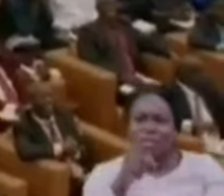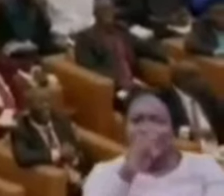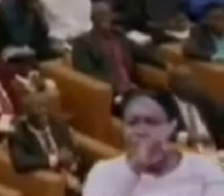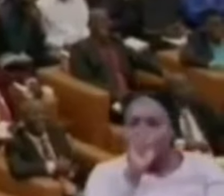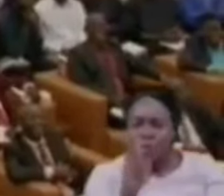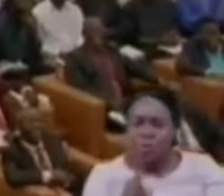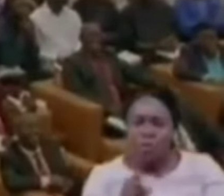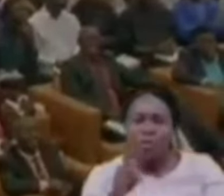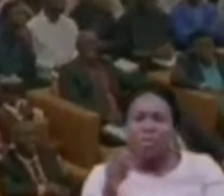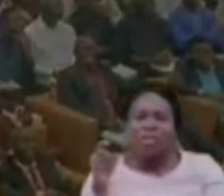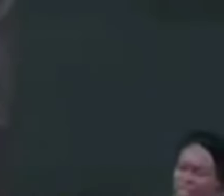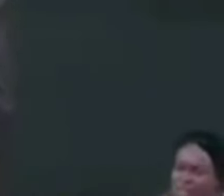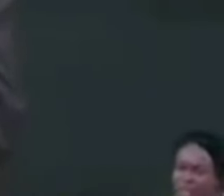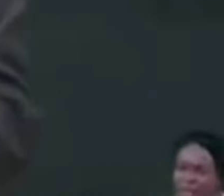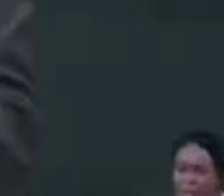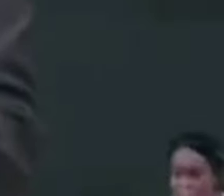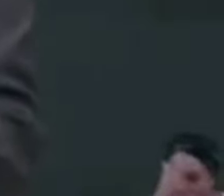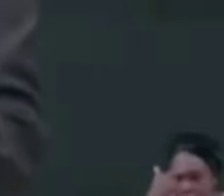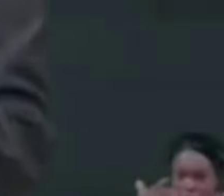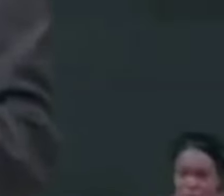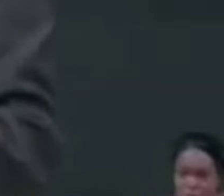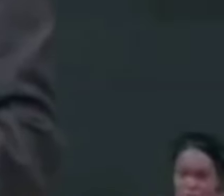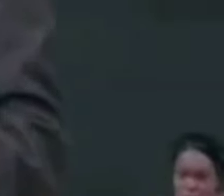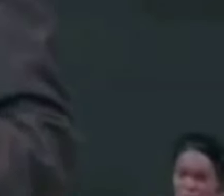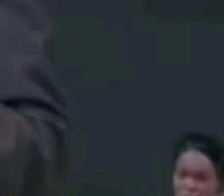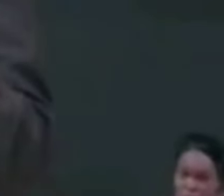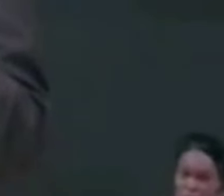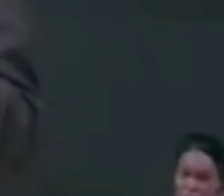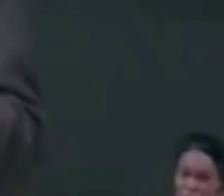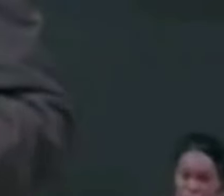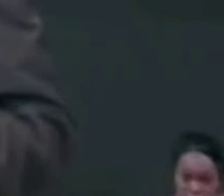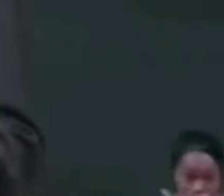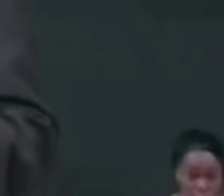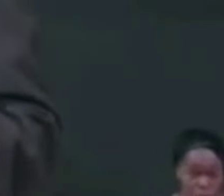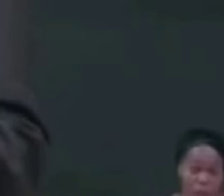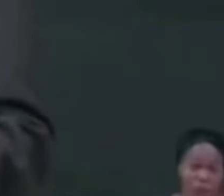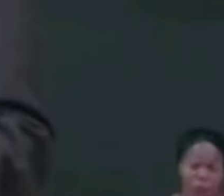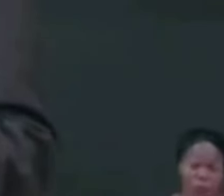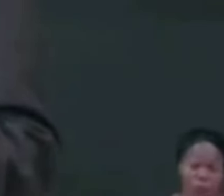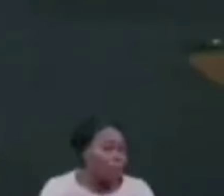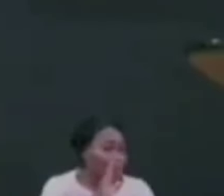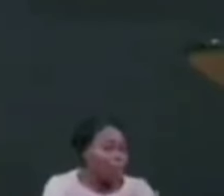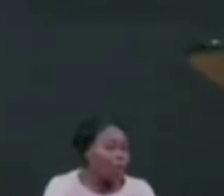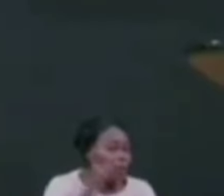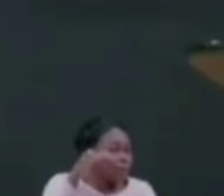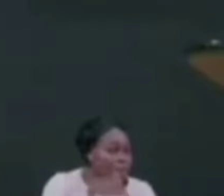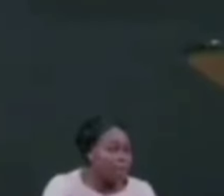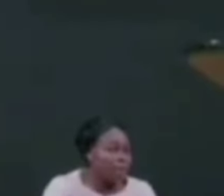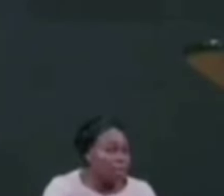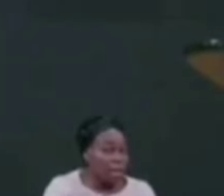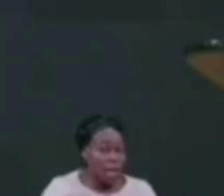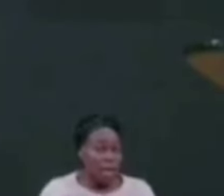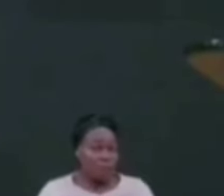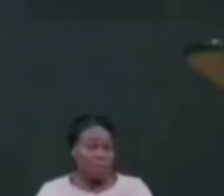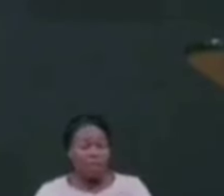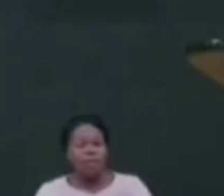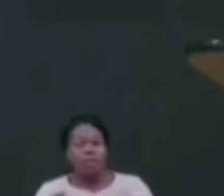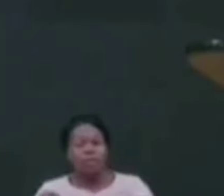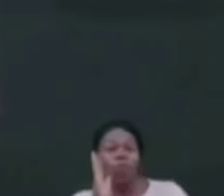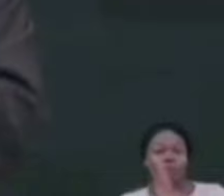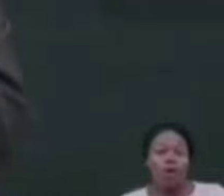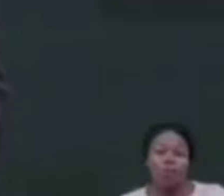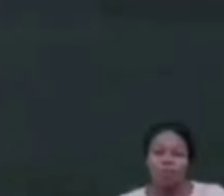said, because here, this is their vow. Oh, I said, that's not my vow. What God reveals, I